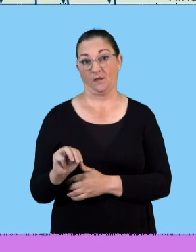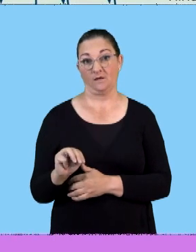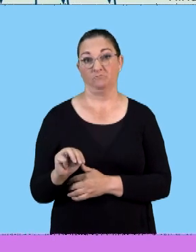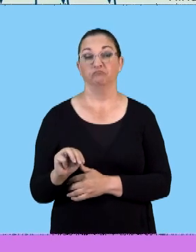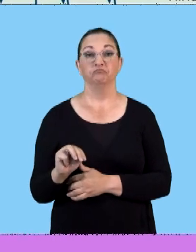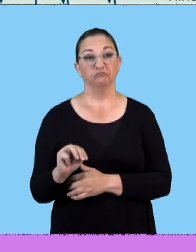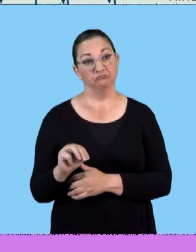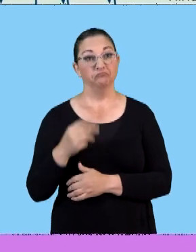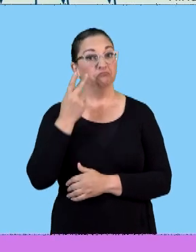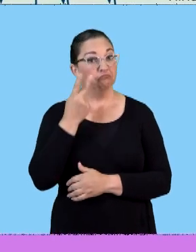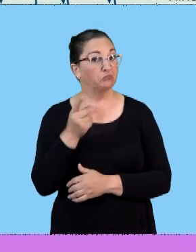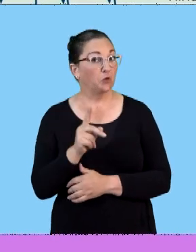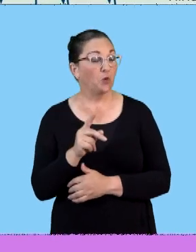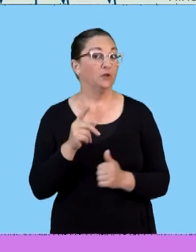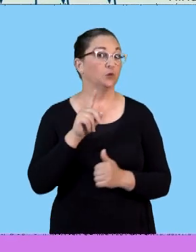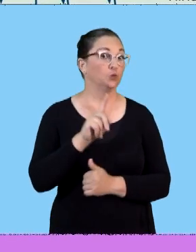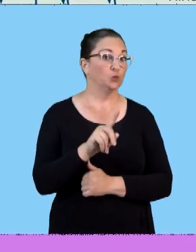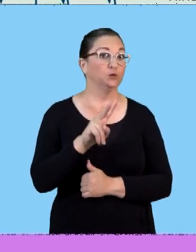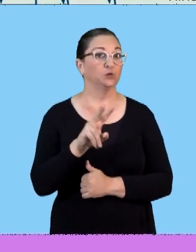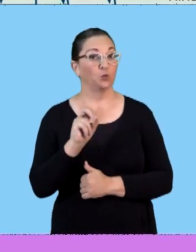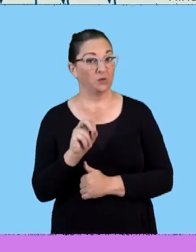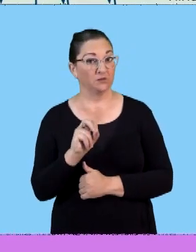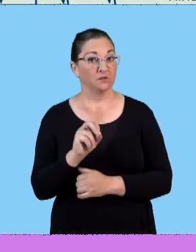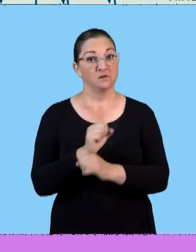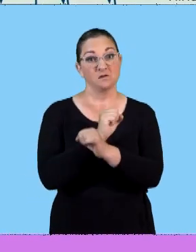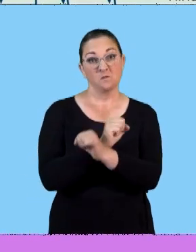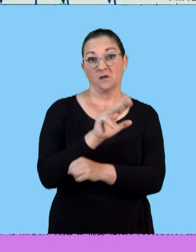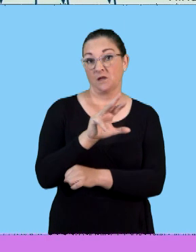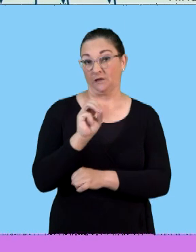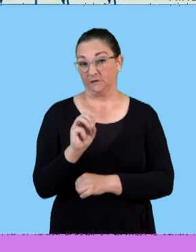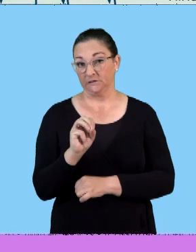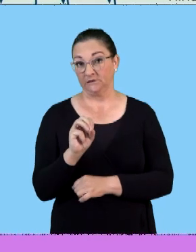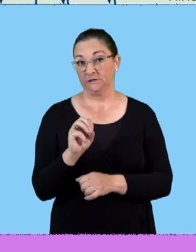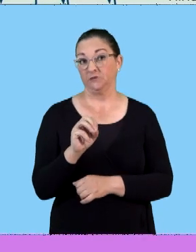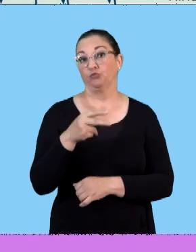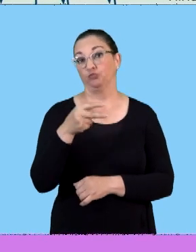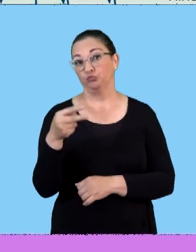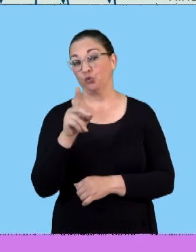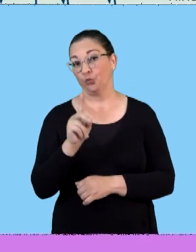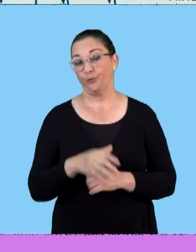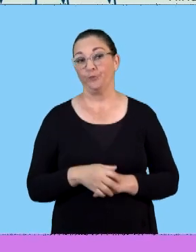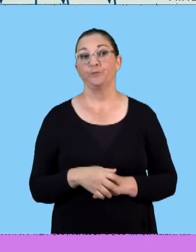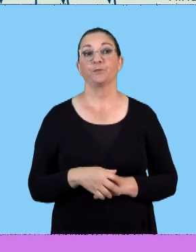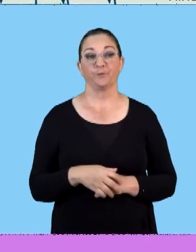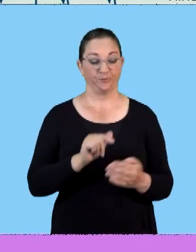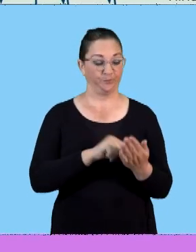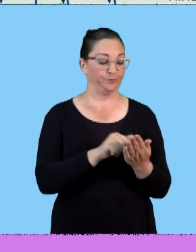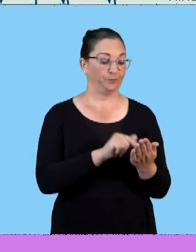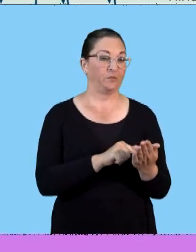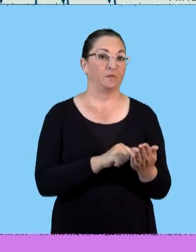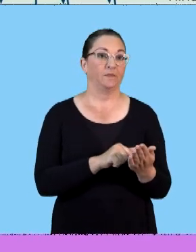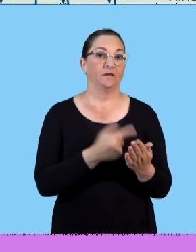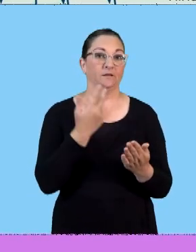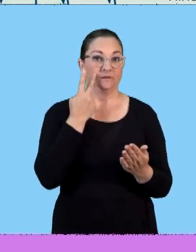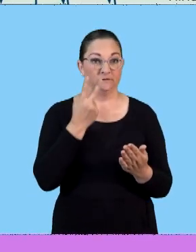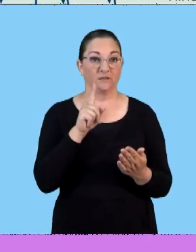meters. Now let's see what that will give us. 120 multiplied by 90 equals. So this will give us